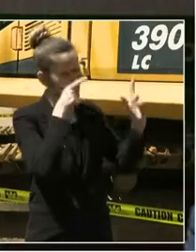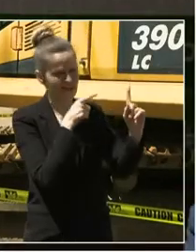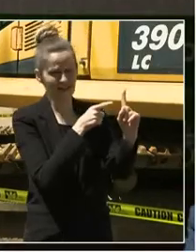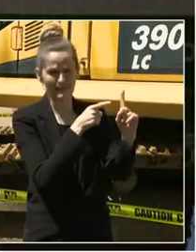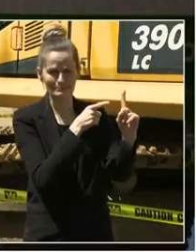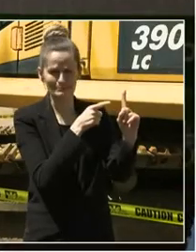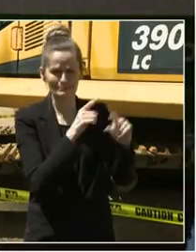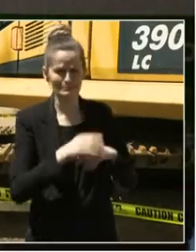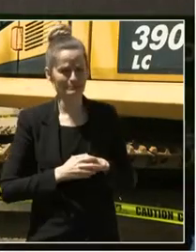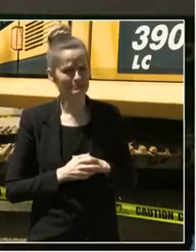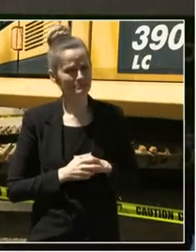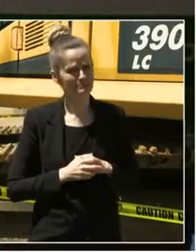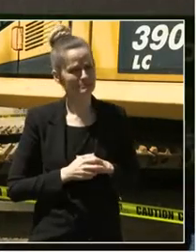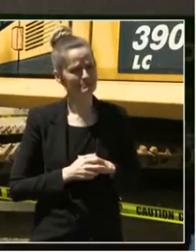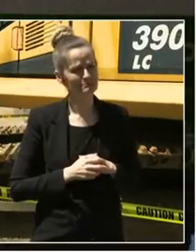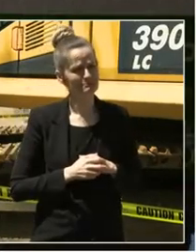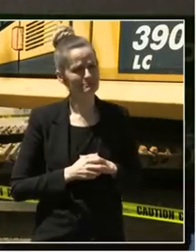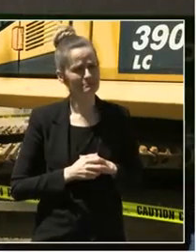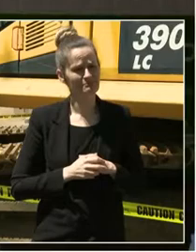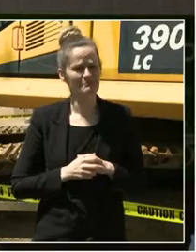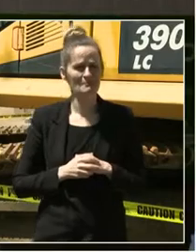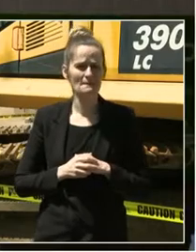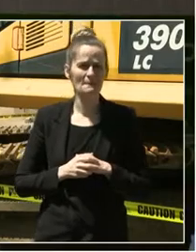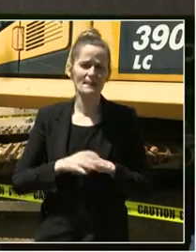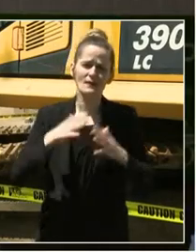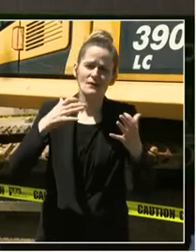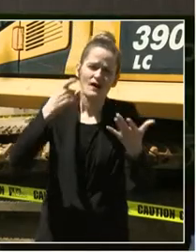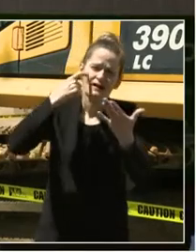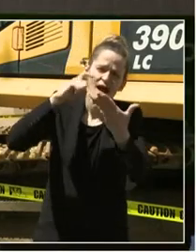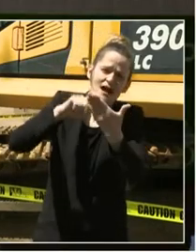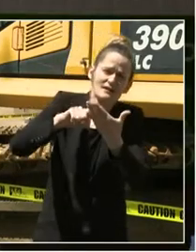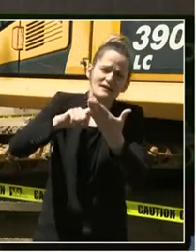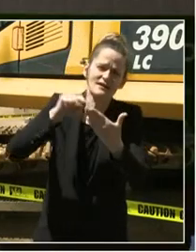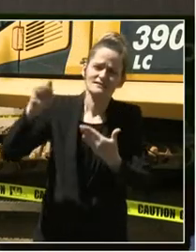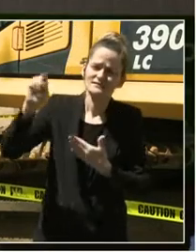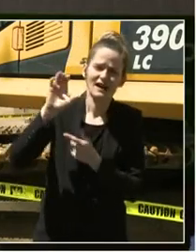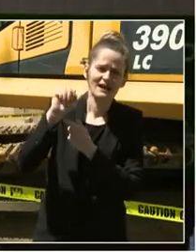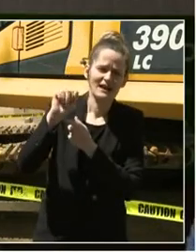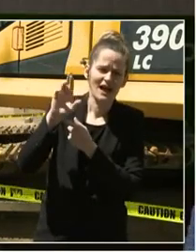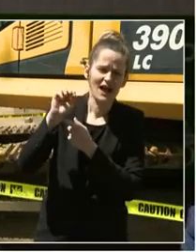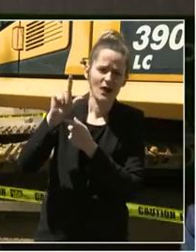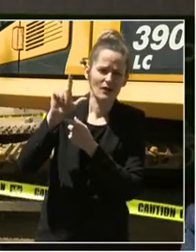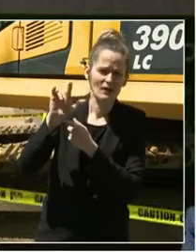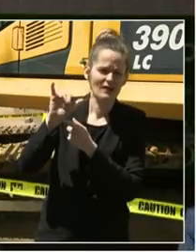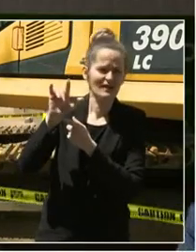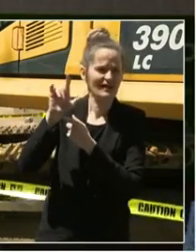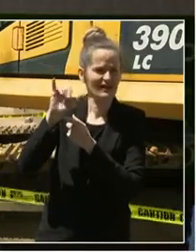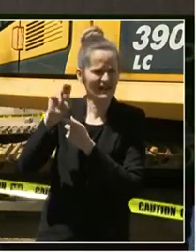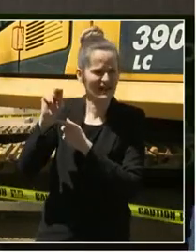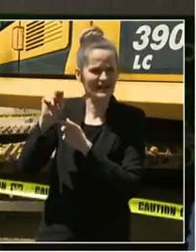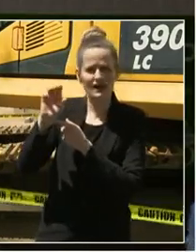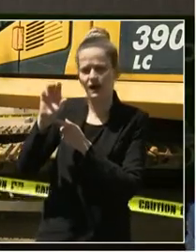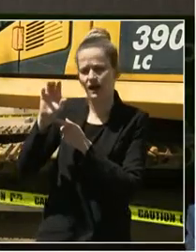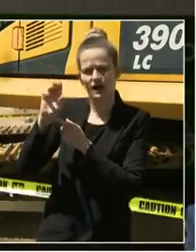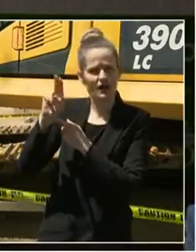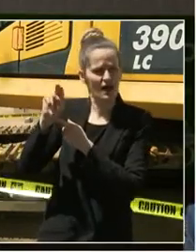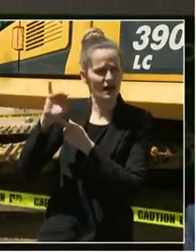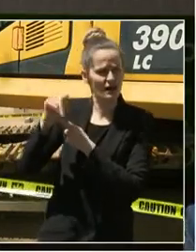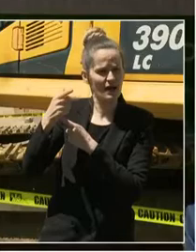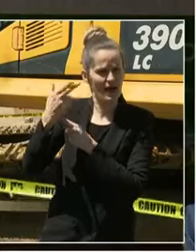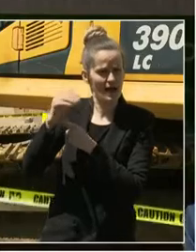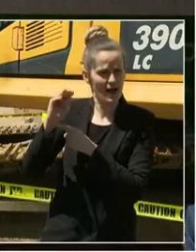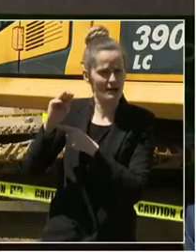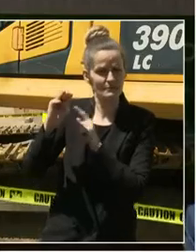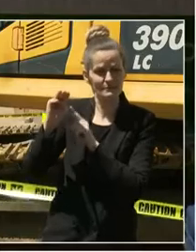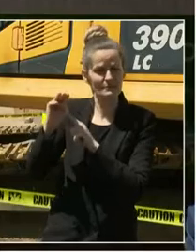I want to acknowledge Carolyn Cunningham, who is Joy Evans' sister. Let's give Miss Cunningham a big round